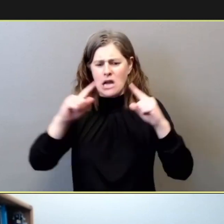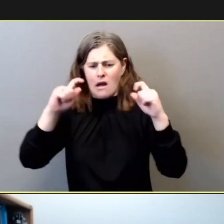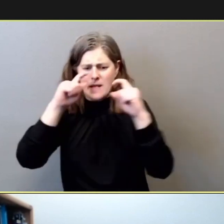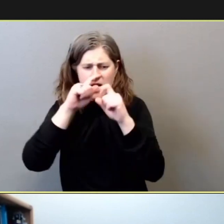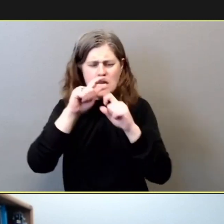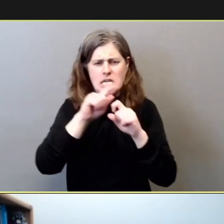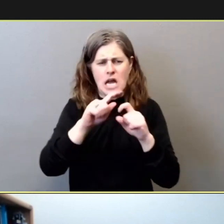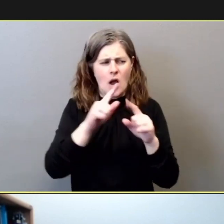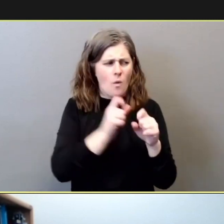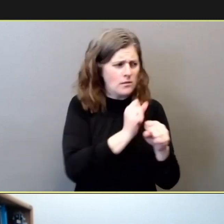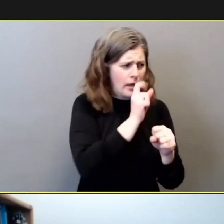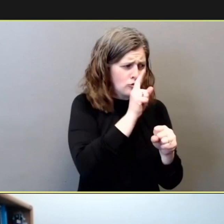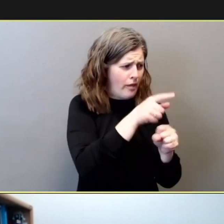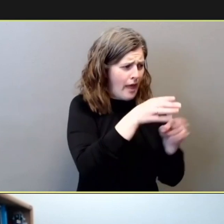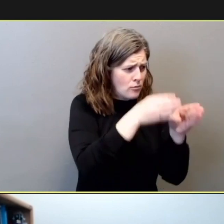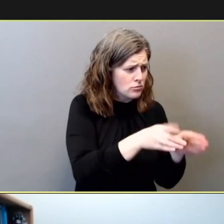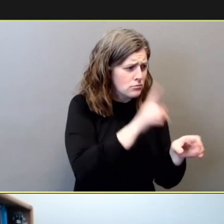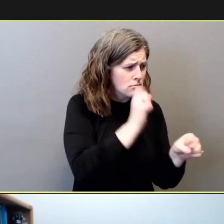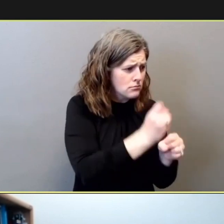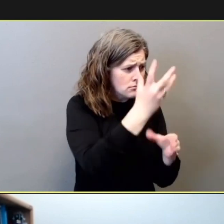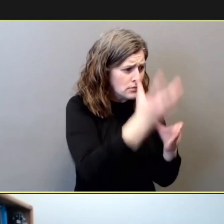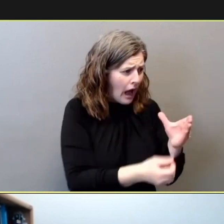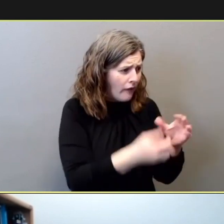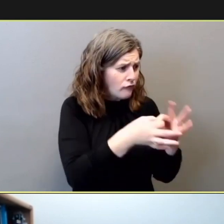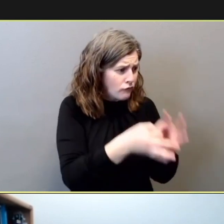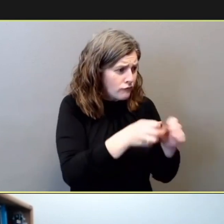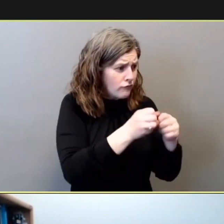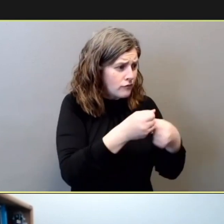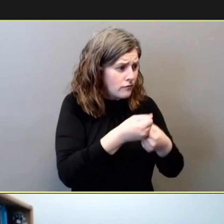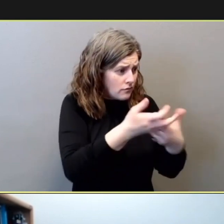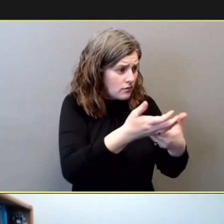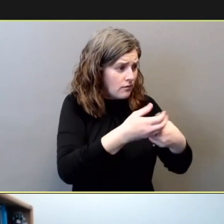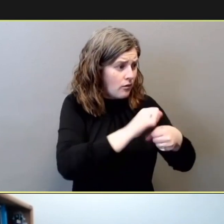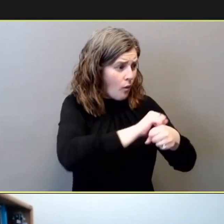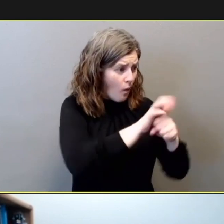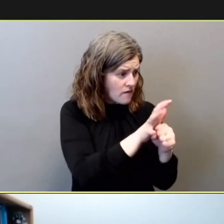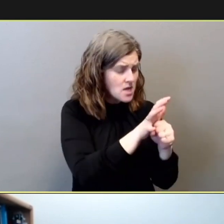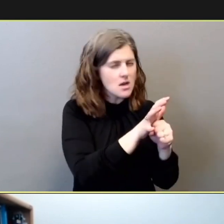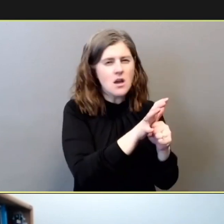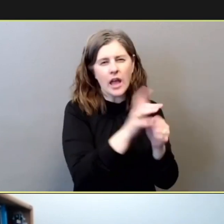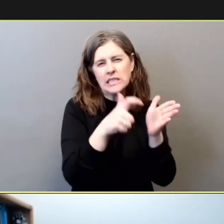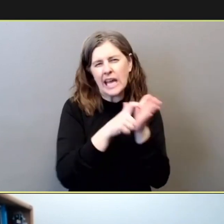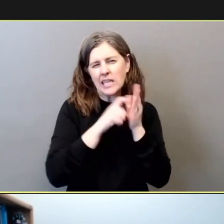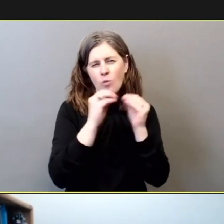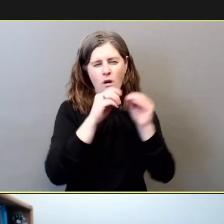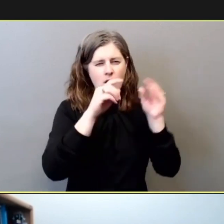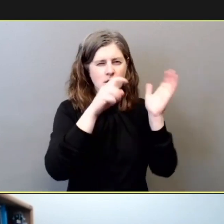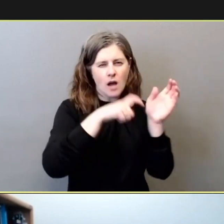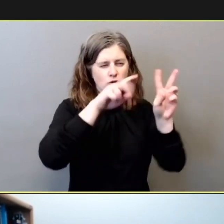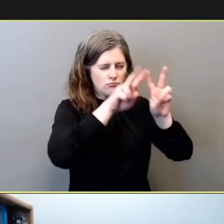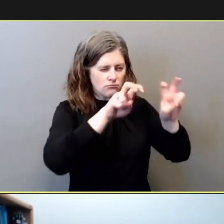want to be certain that this is a COVID-related death. So it can, in fact, take some time.